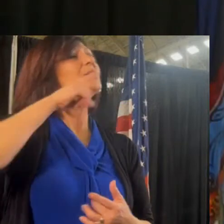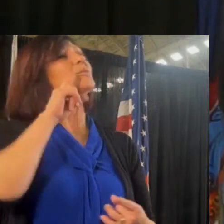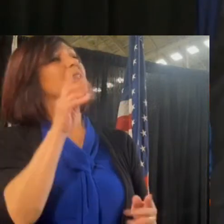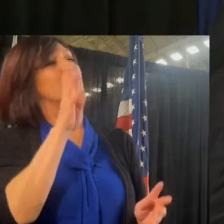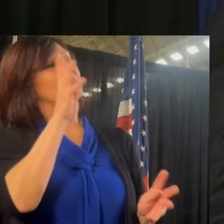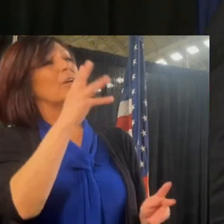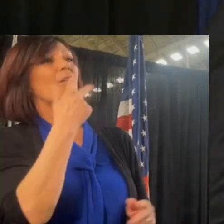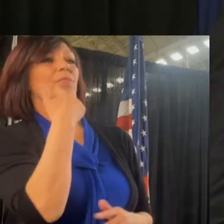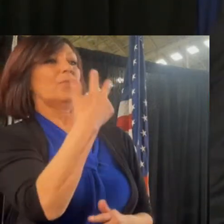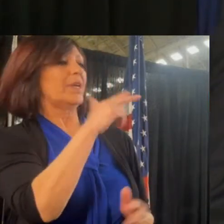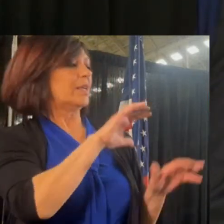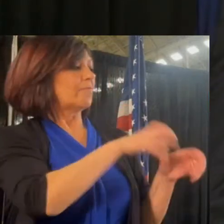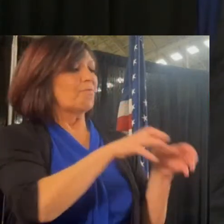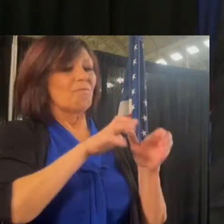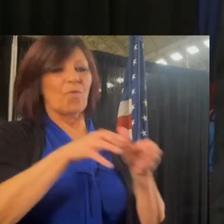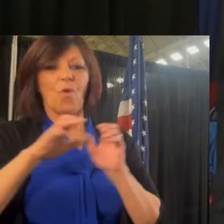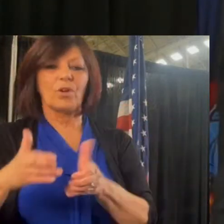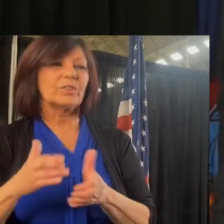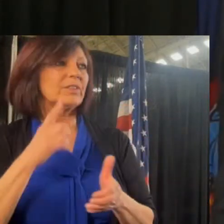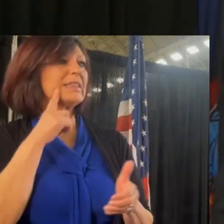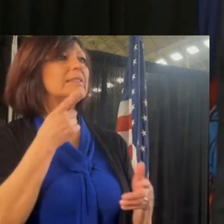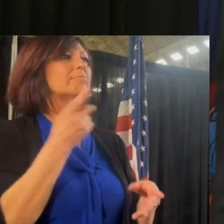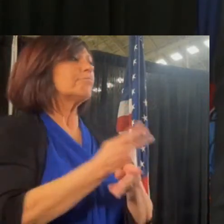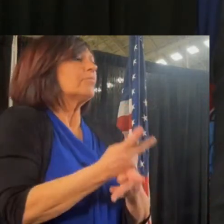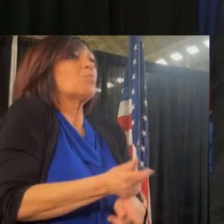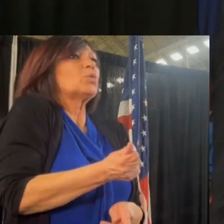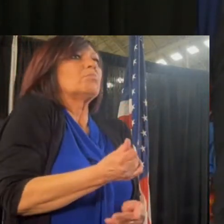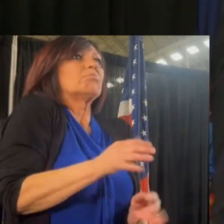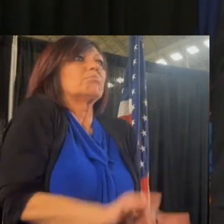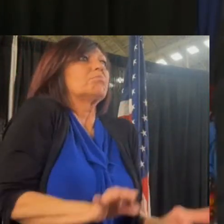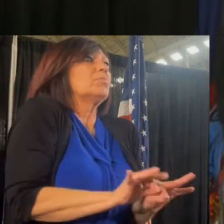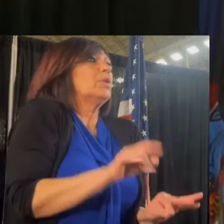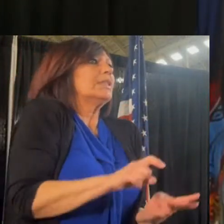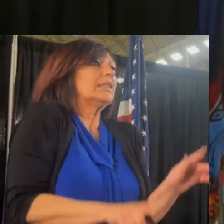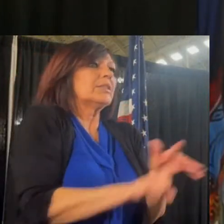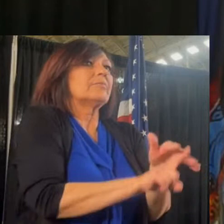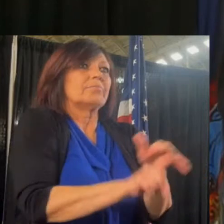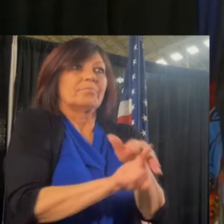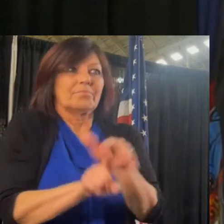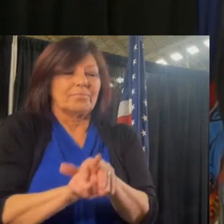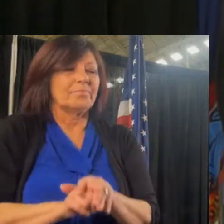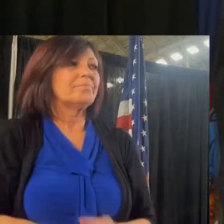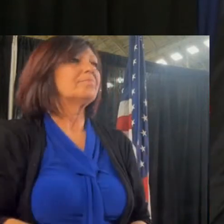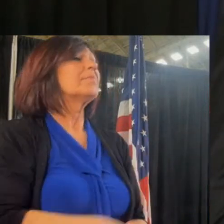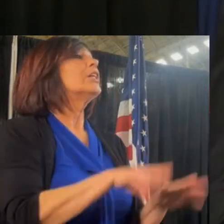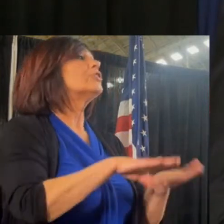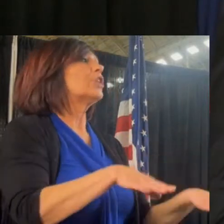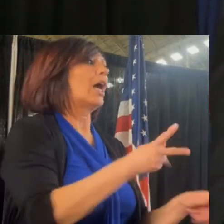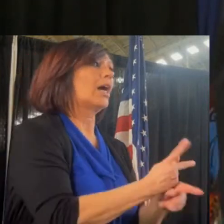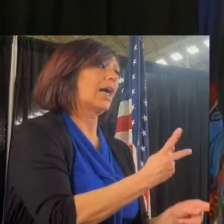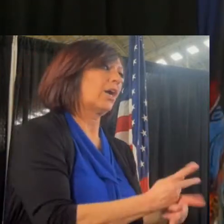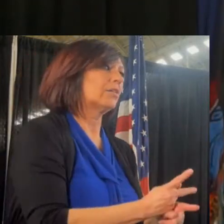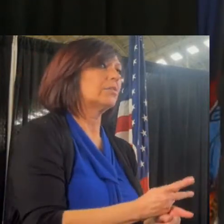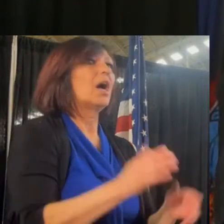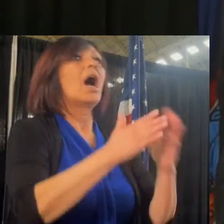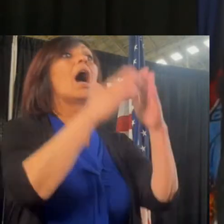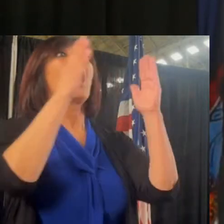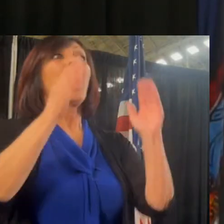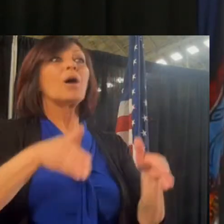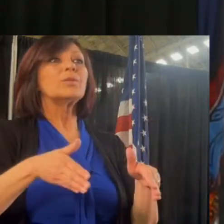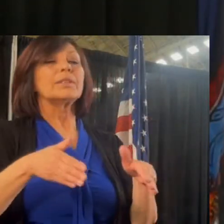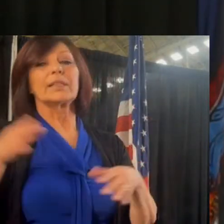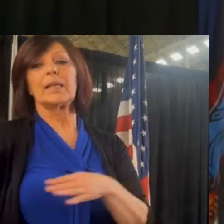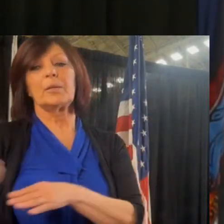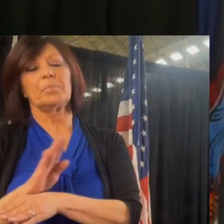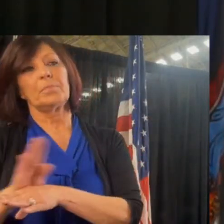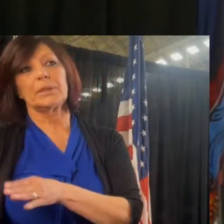created 3 task forces to handle the most urgent needs that arose during the pandemic: childcare, housing, and